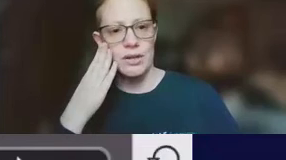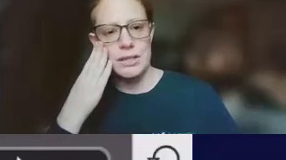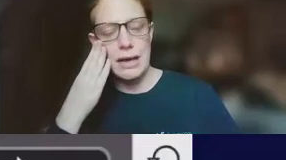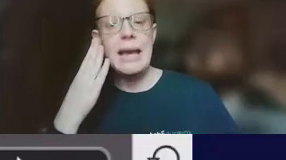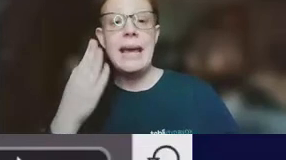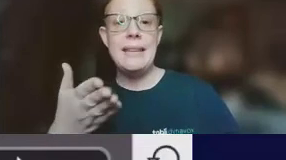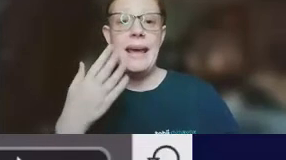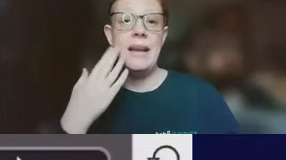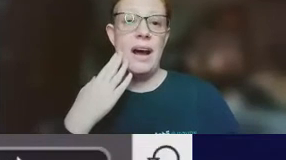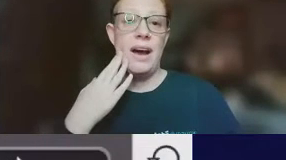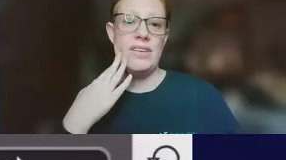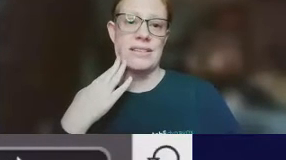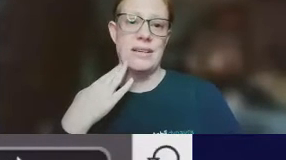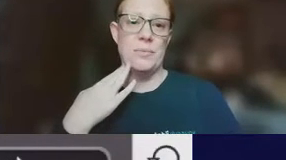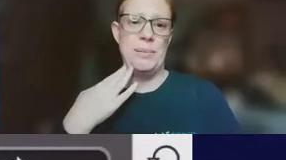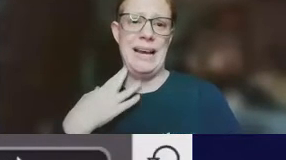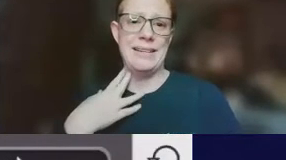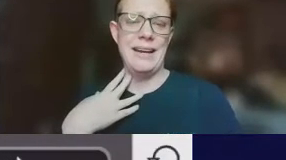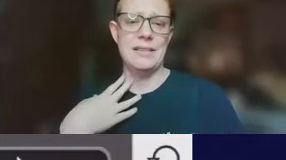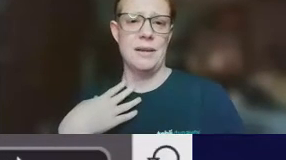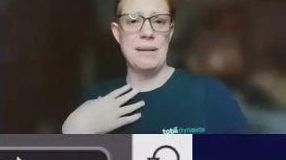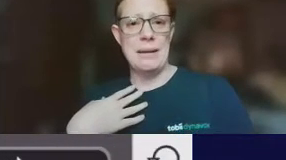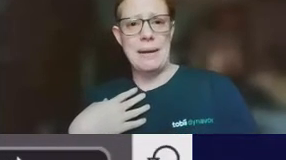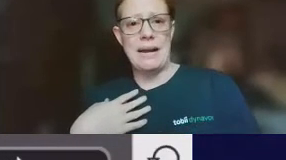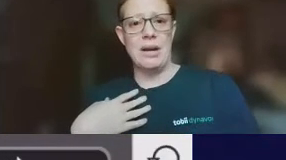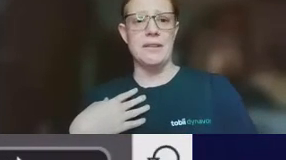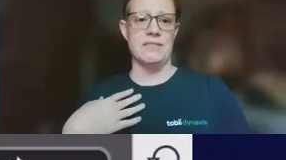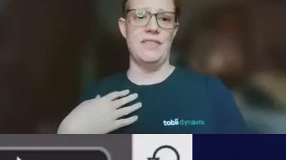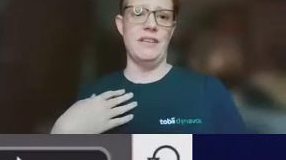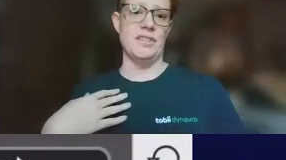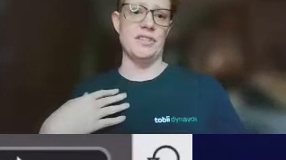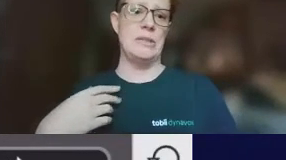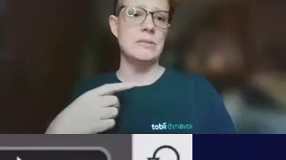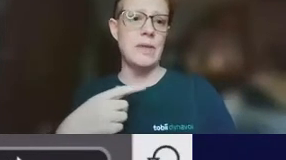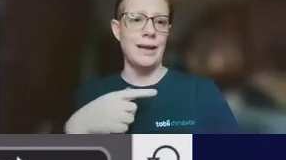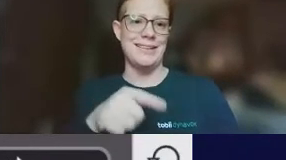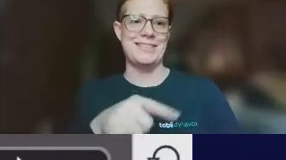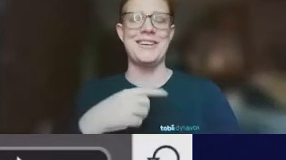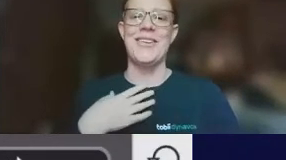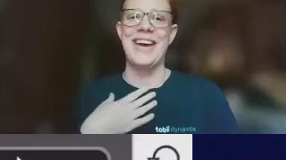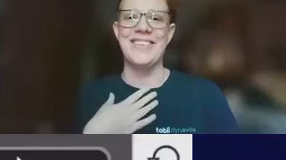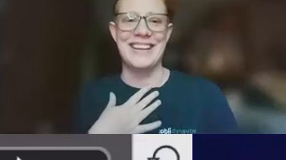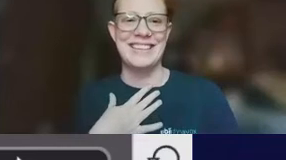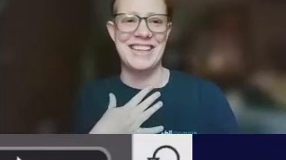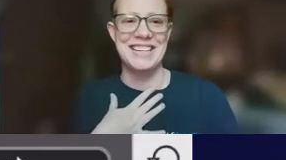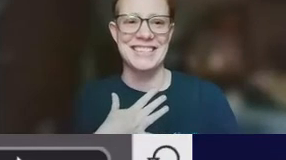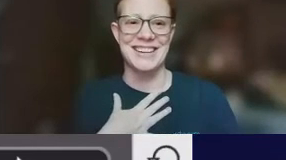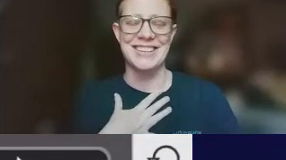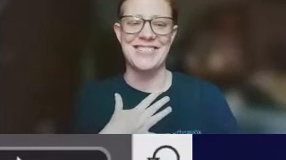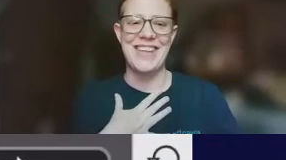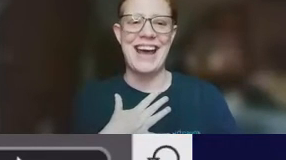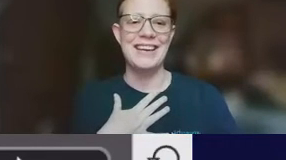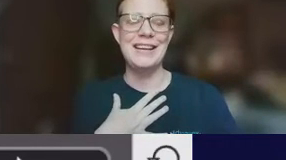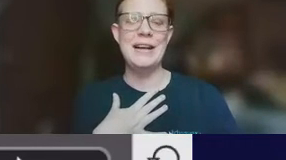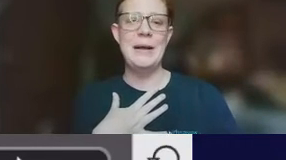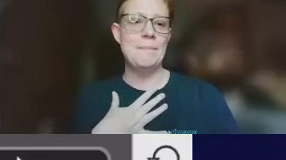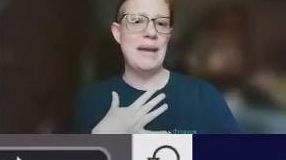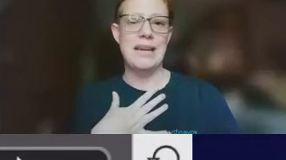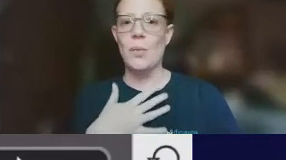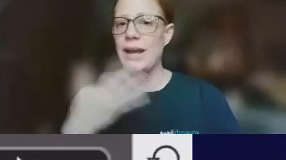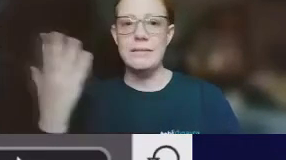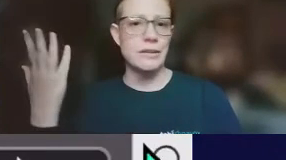any borders. And then, obviously, black text on black background isn't very visual. So then we're going to change the color of that,